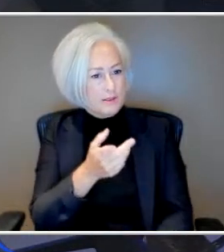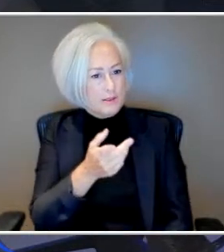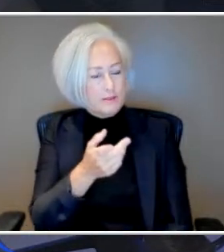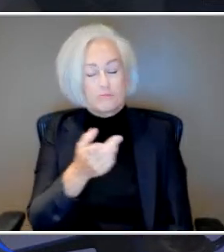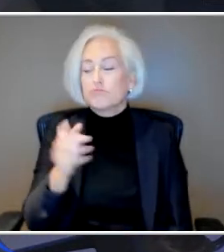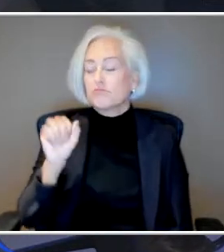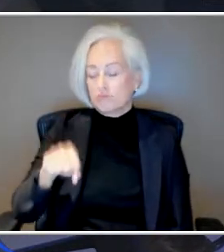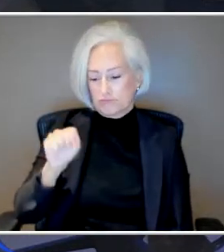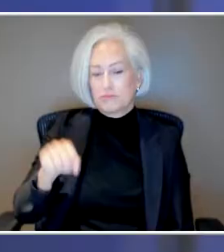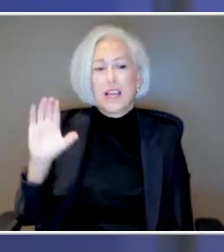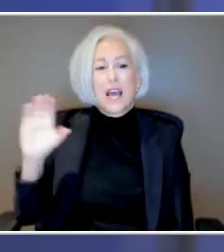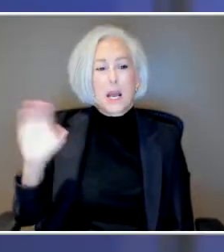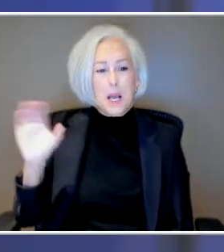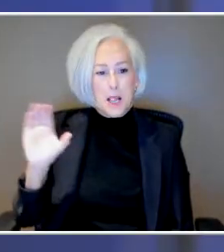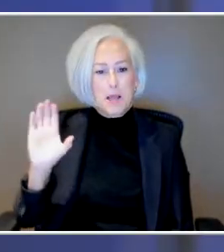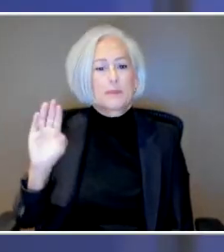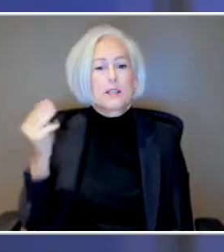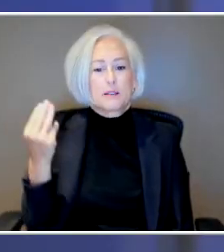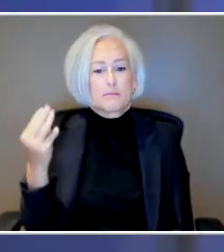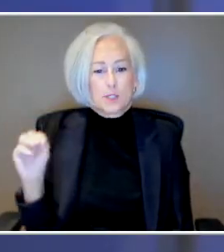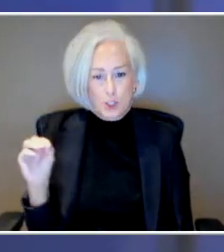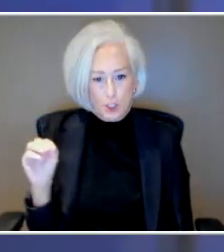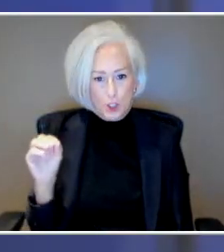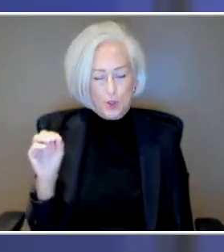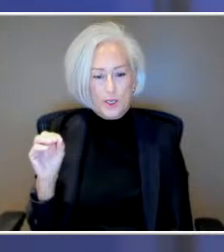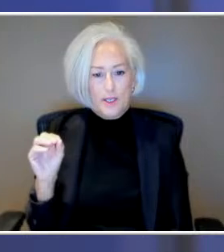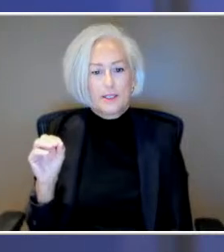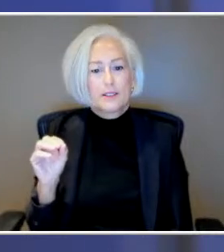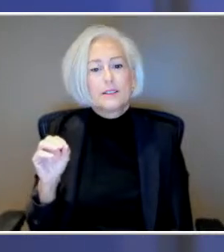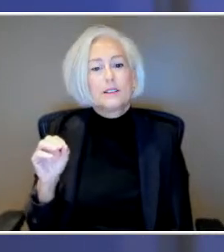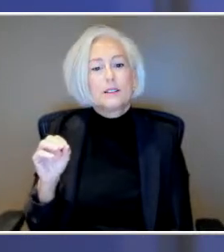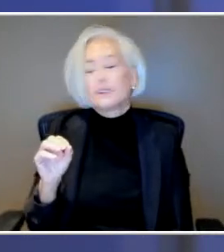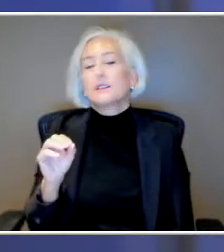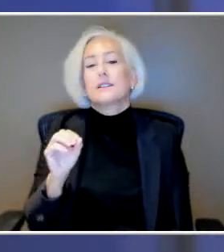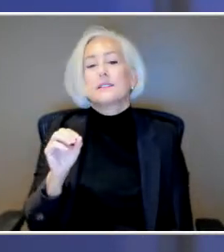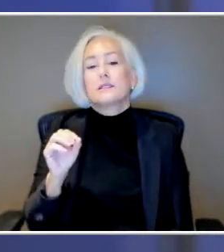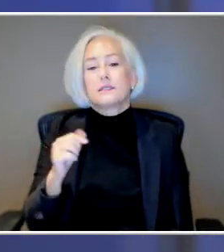yeah. I had found a